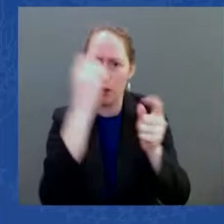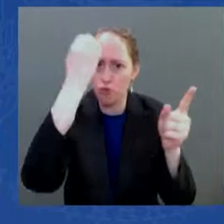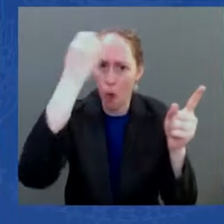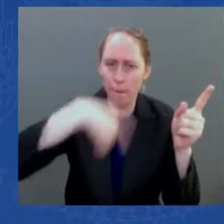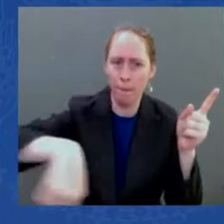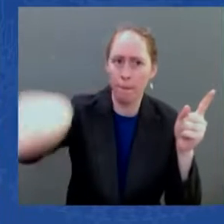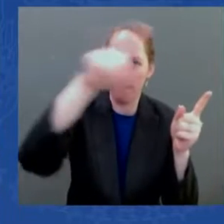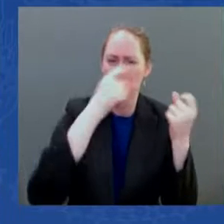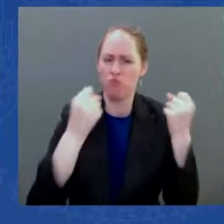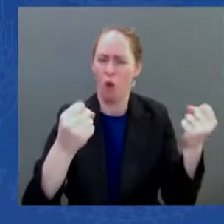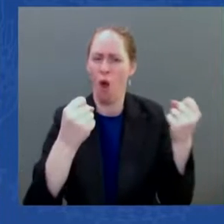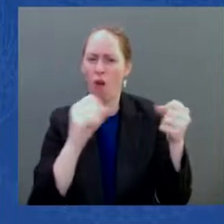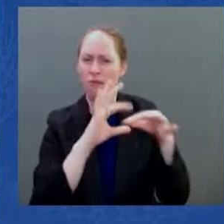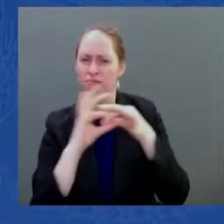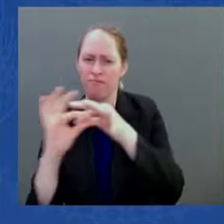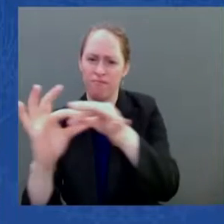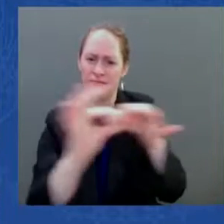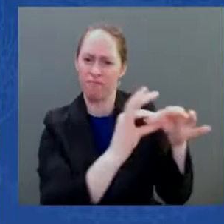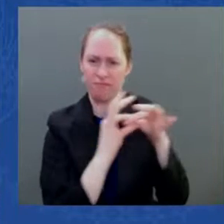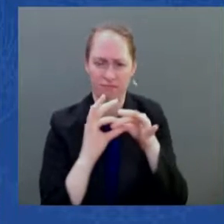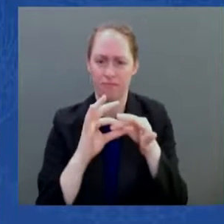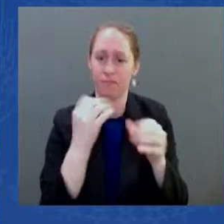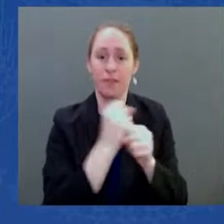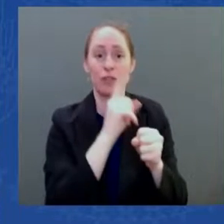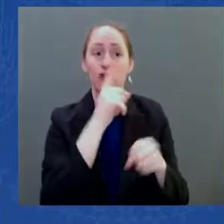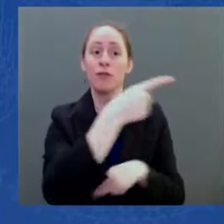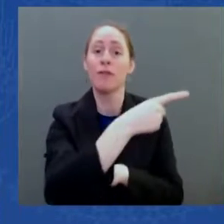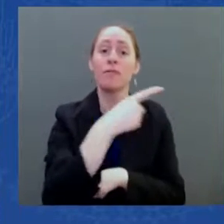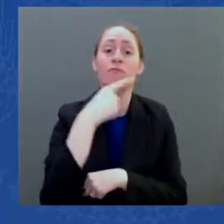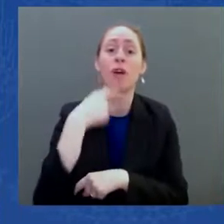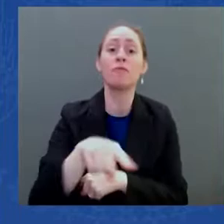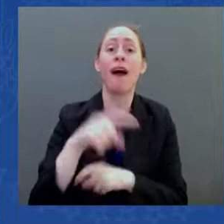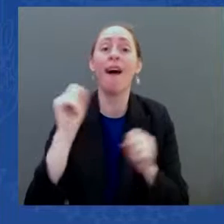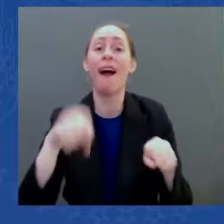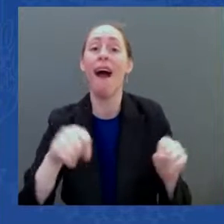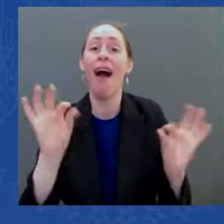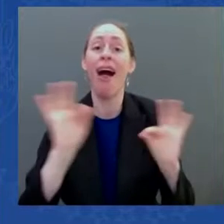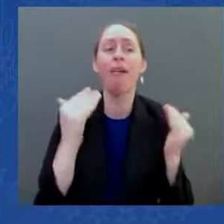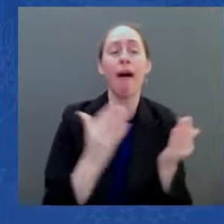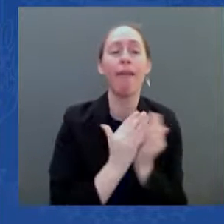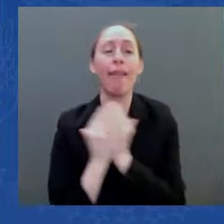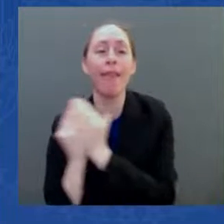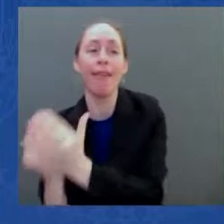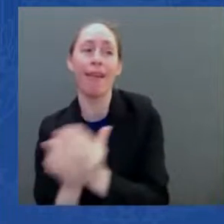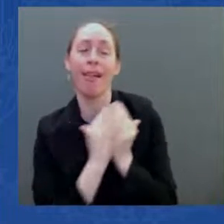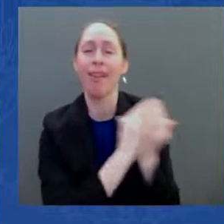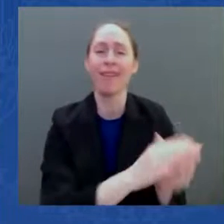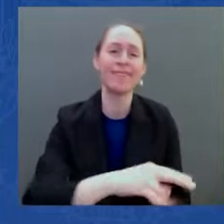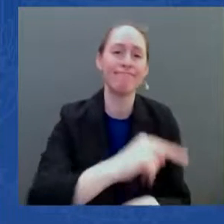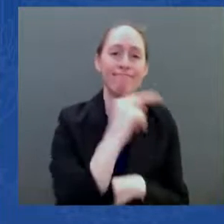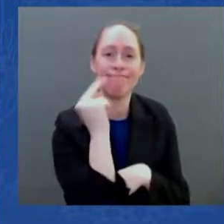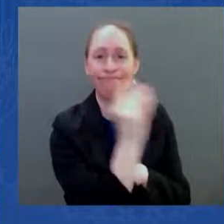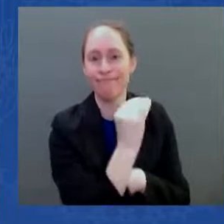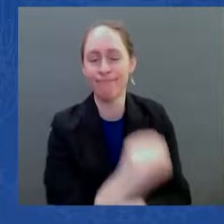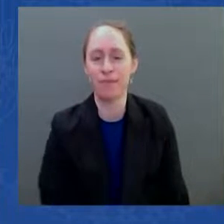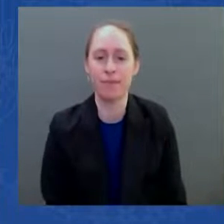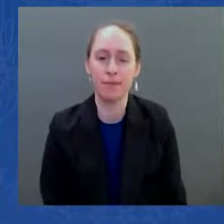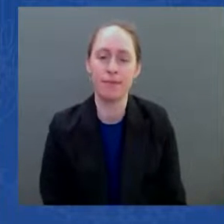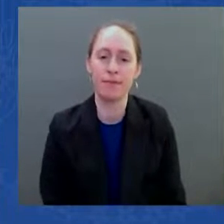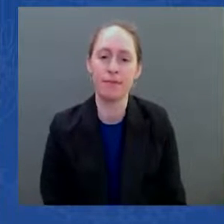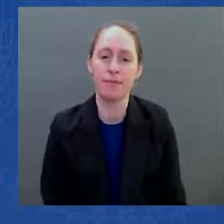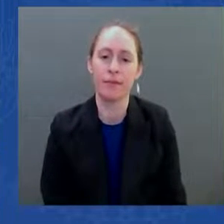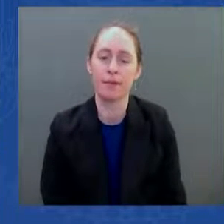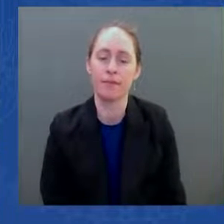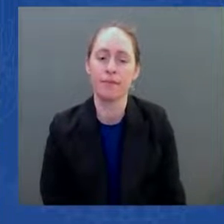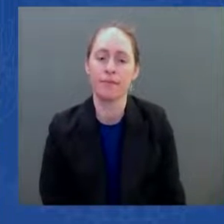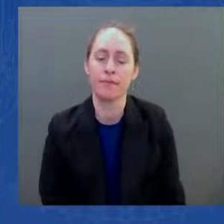so enjoyed in the past. We don't know how long this war will last, but as we approach the two-month mark, here's what we do